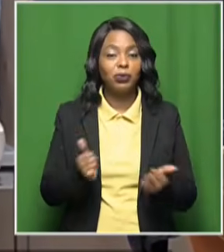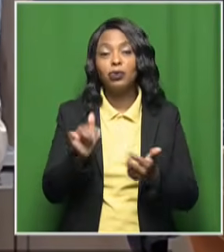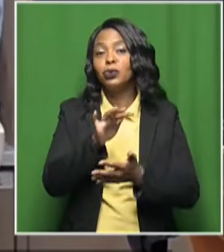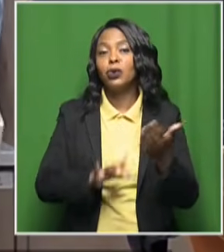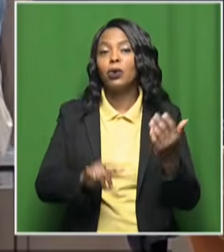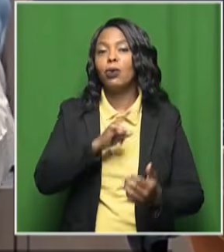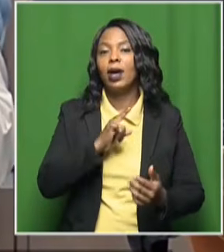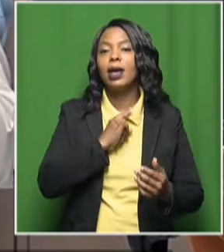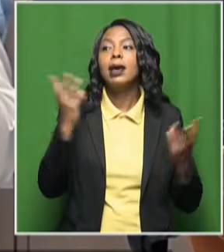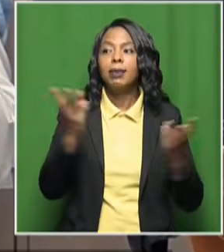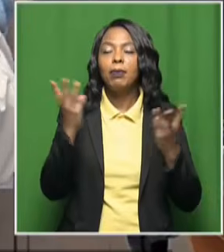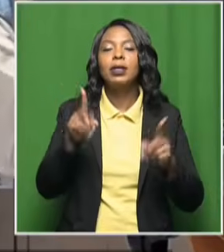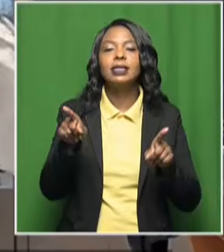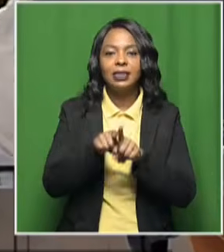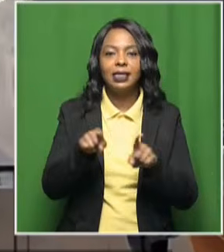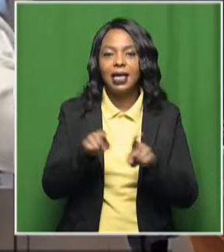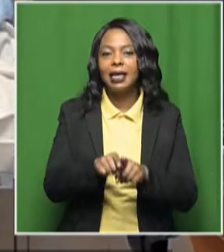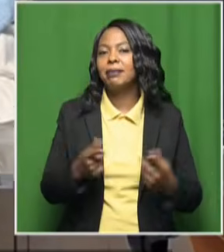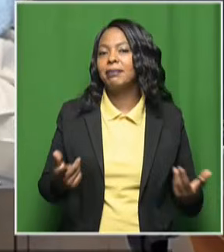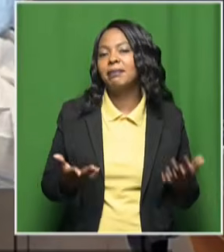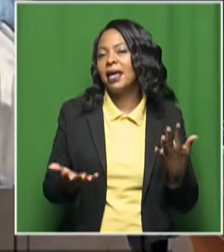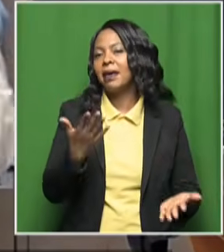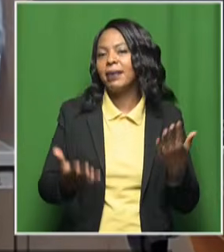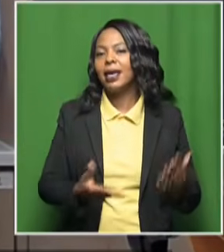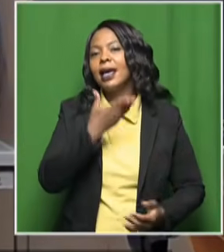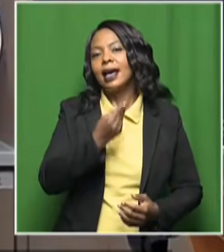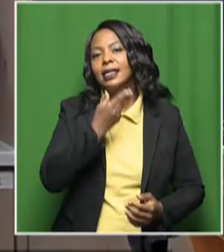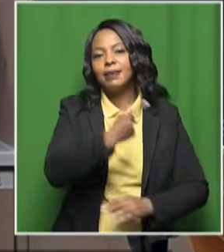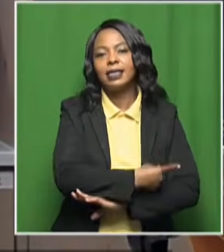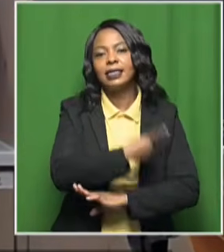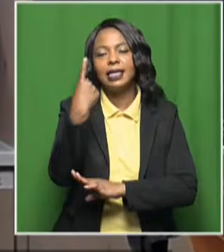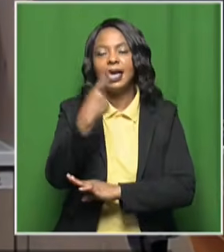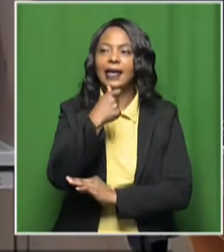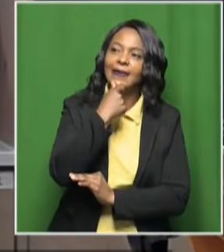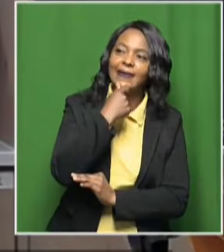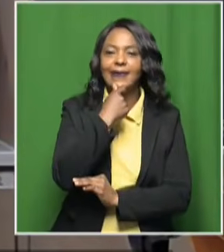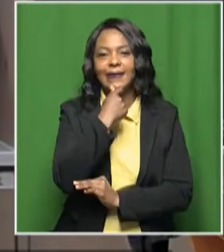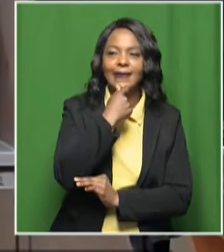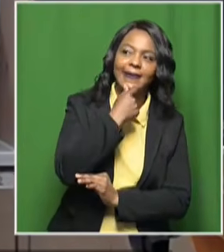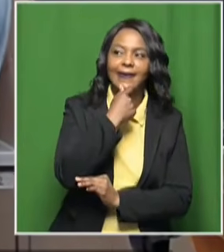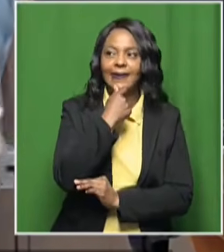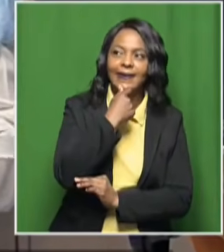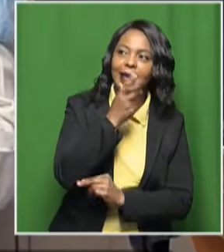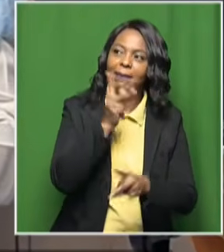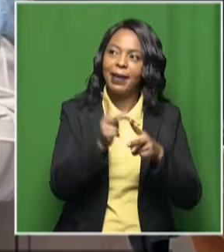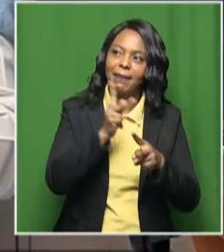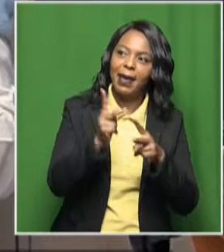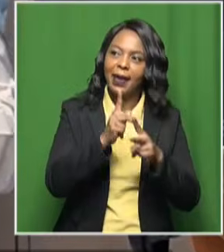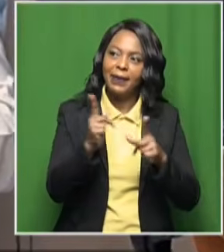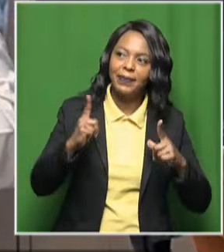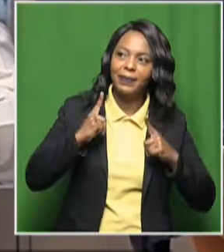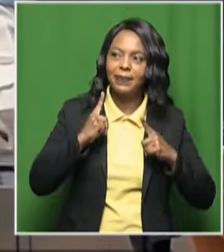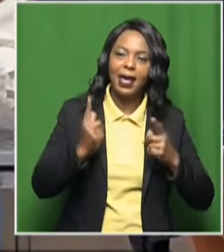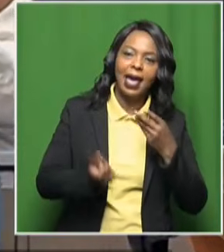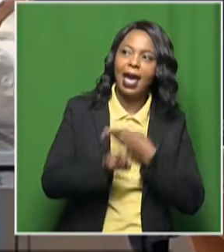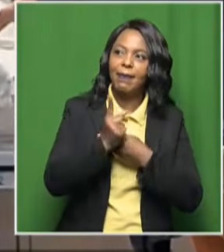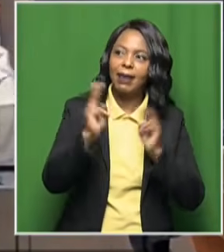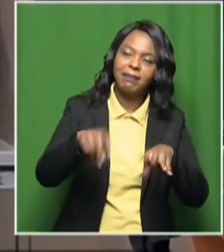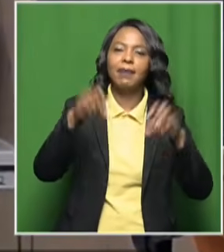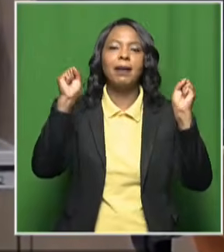going through the same thing on Christmas Day or the night before, and you think you're going to prep it all the night before and then just put it together in the morning, and you